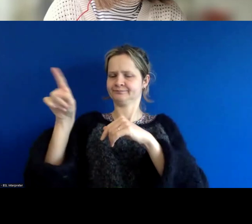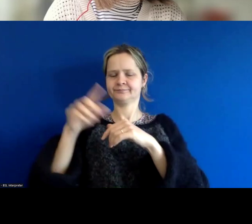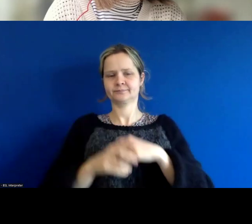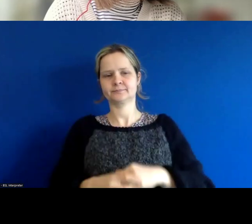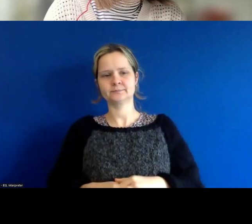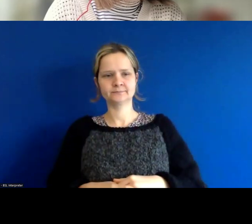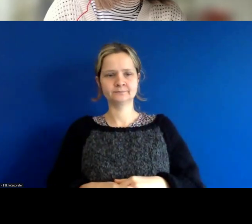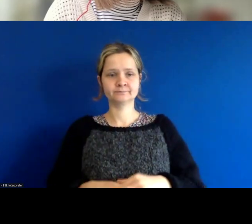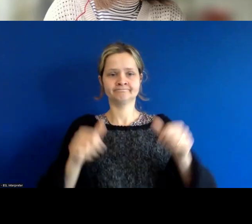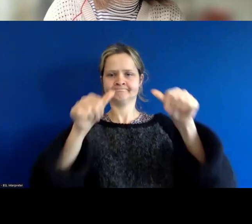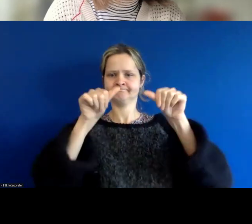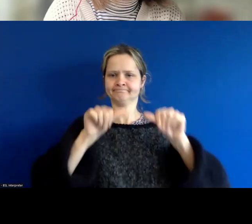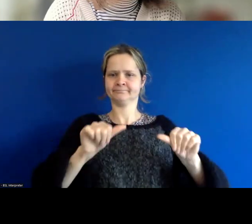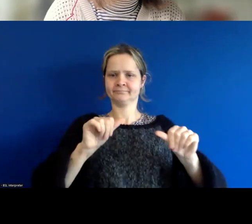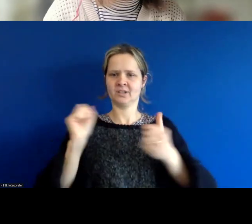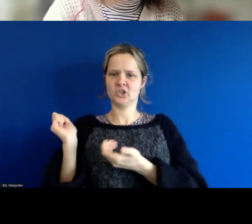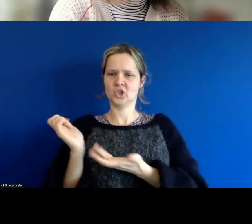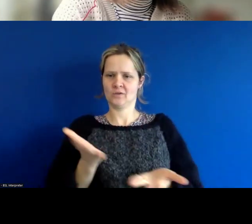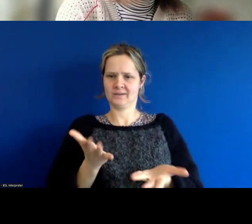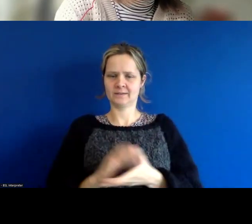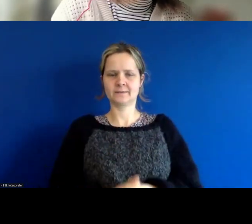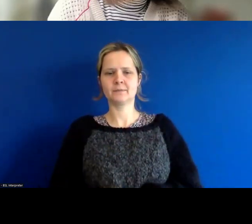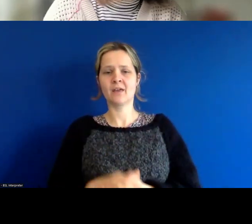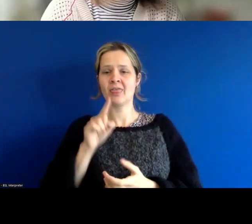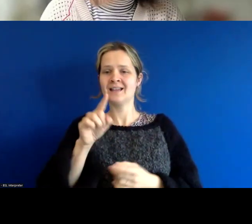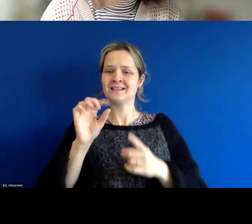Services is the next tab down. So this is essentially the pinpoint data.